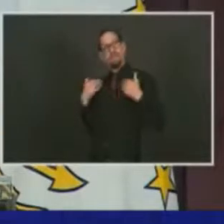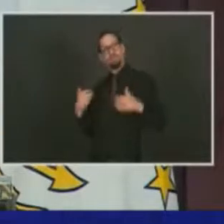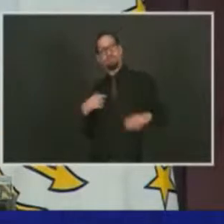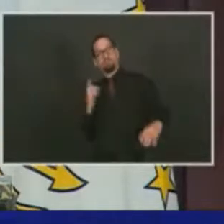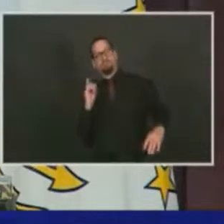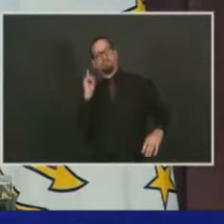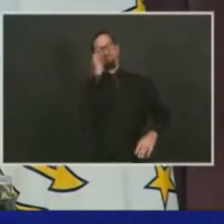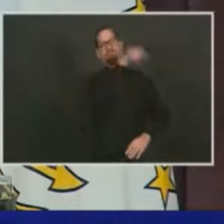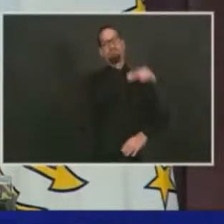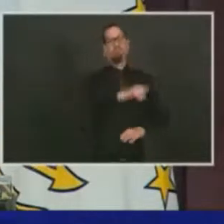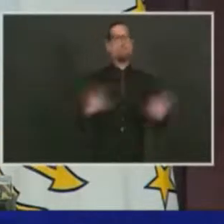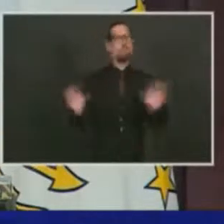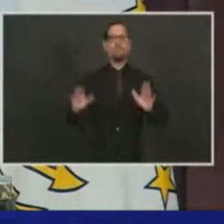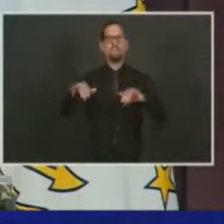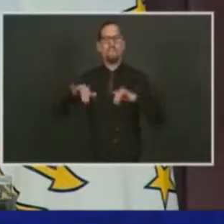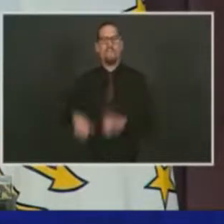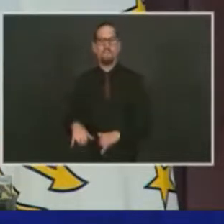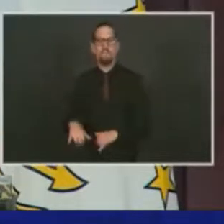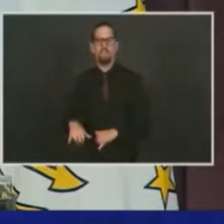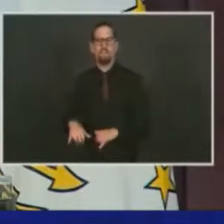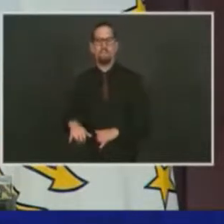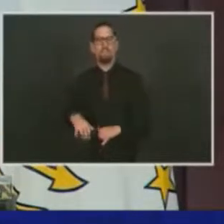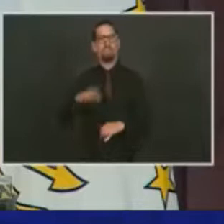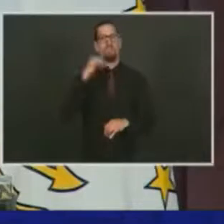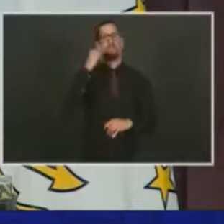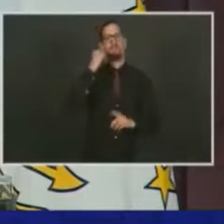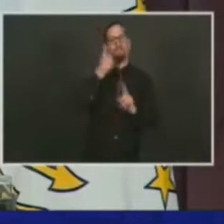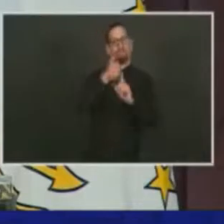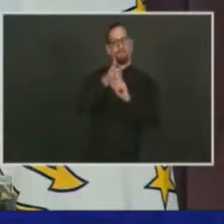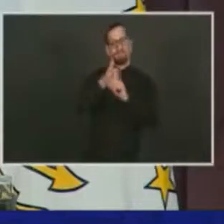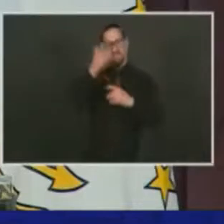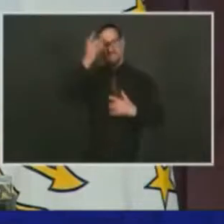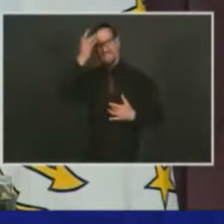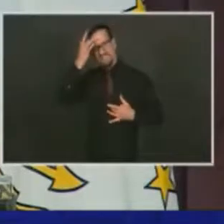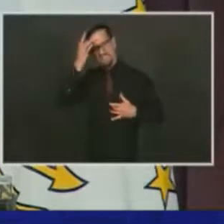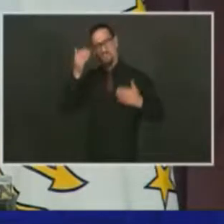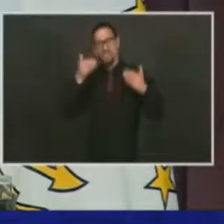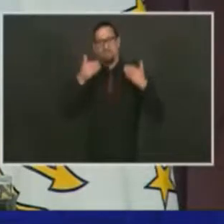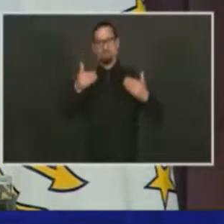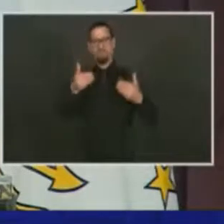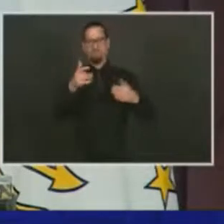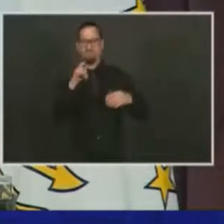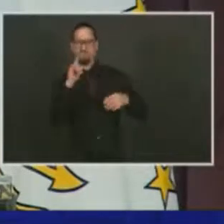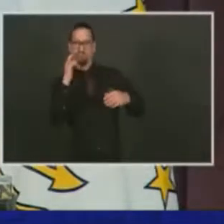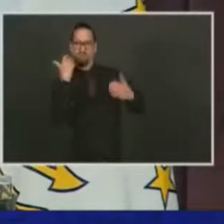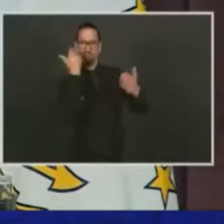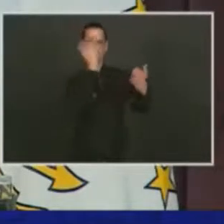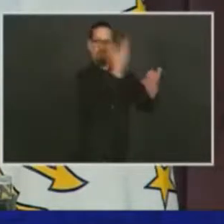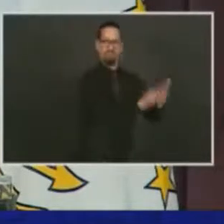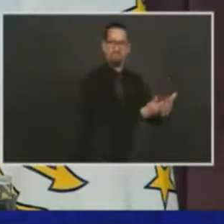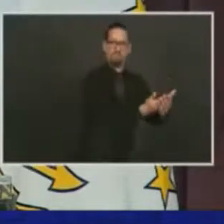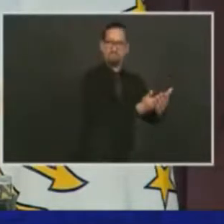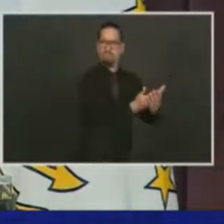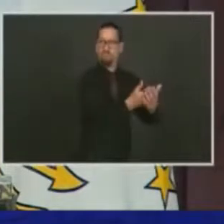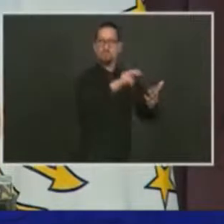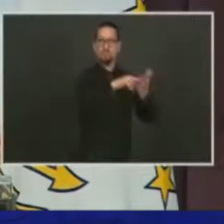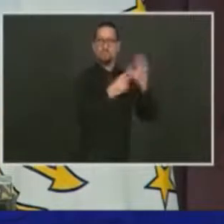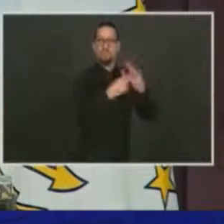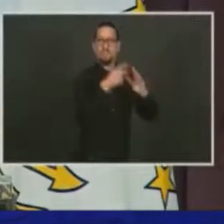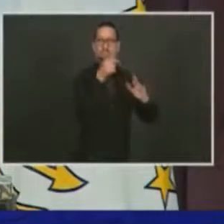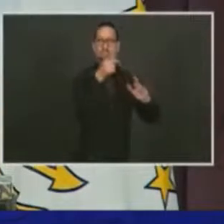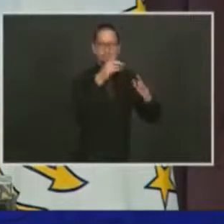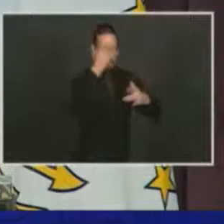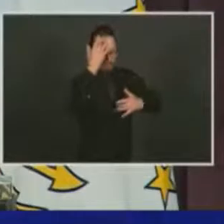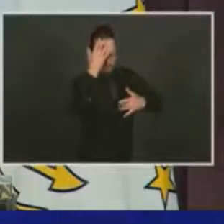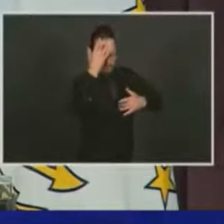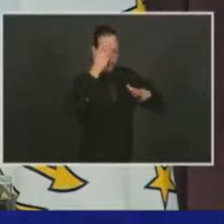sick. You're going to have to show a proof of a negative COVID test. And if you happen to be visiting